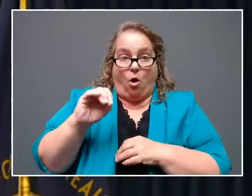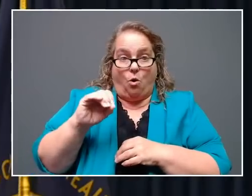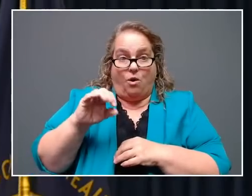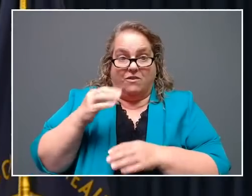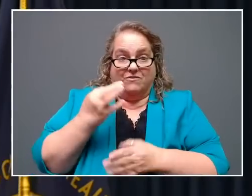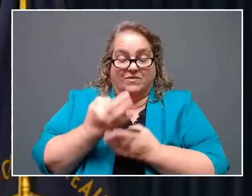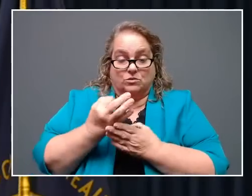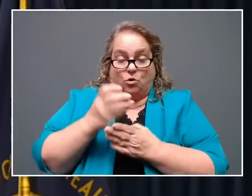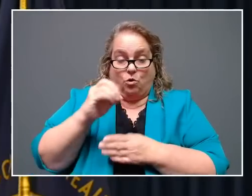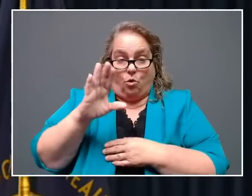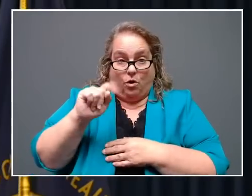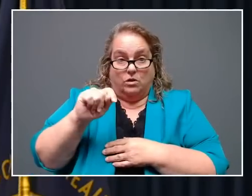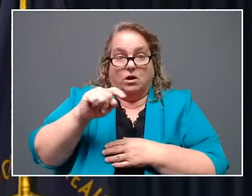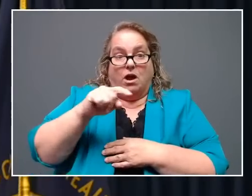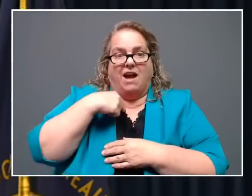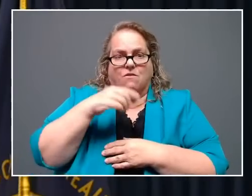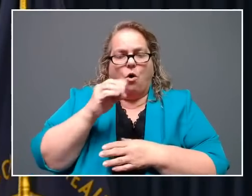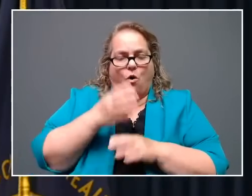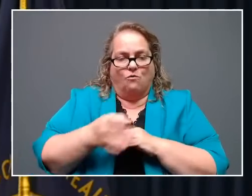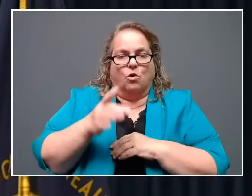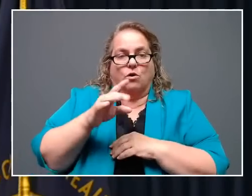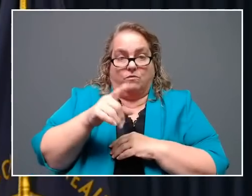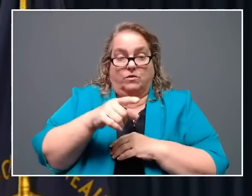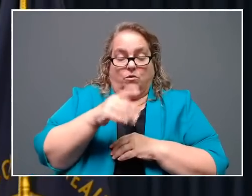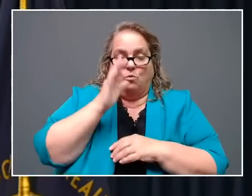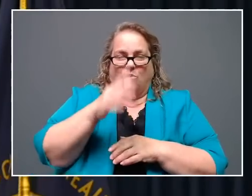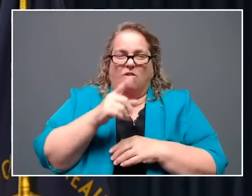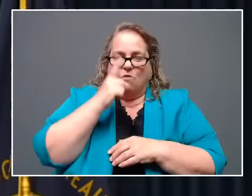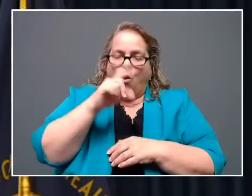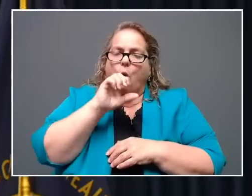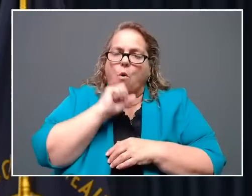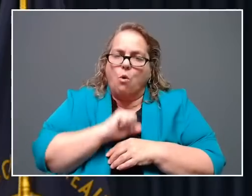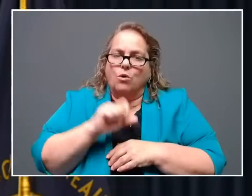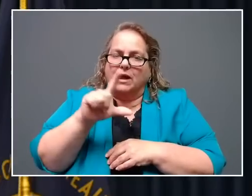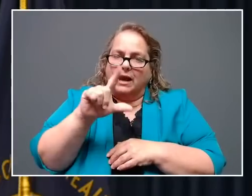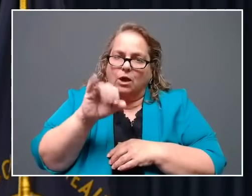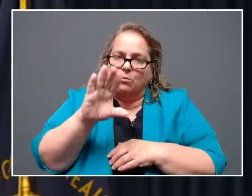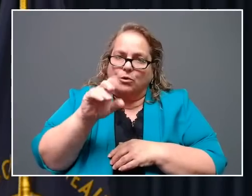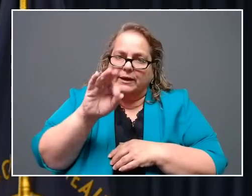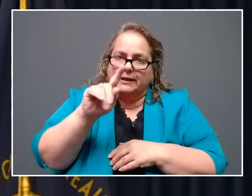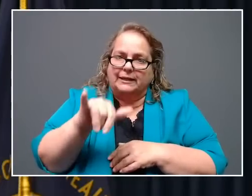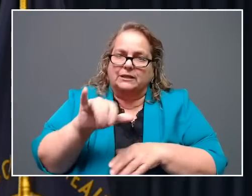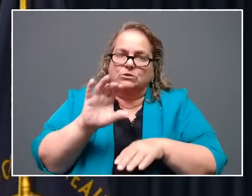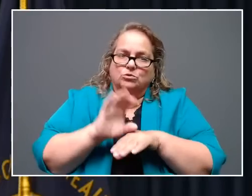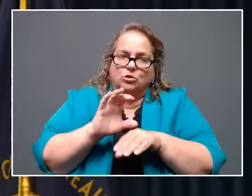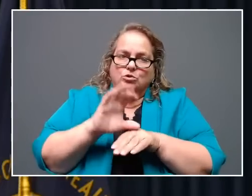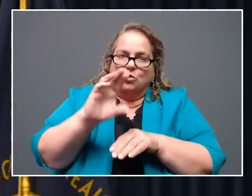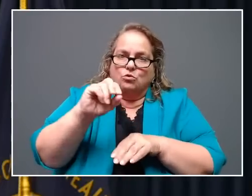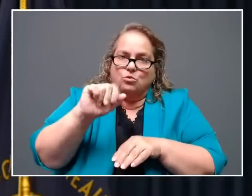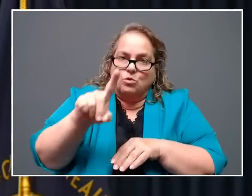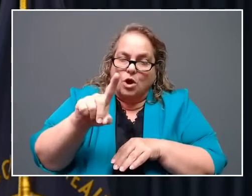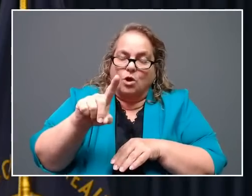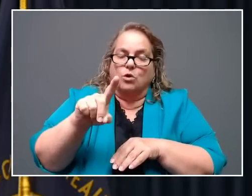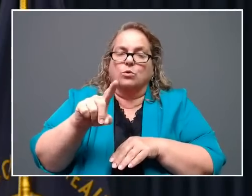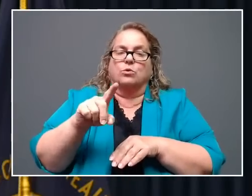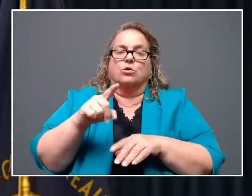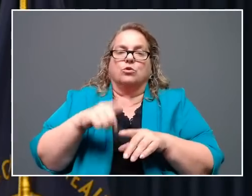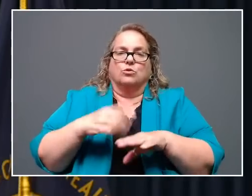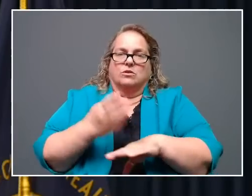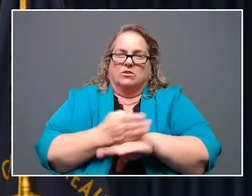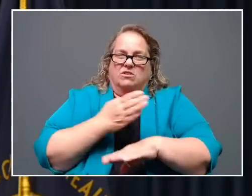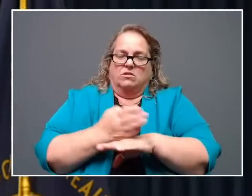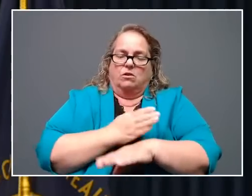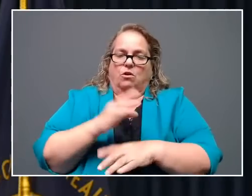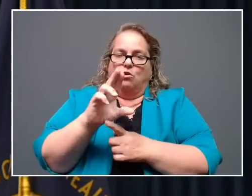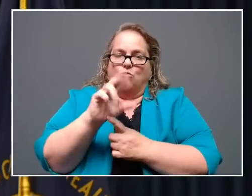the resurfacing and extension of Old Liberty Church Road within the Bluegrass Crossing Regional Business Park at Beaver Dam. The